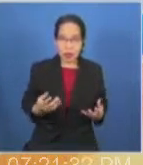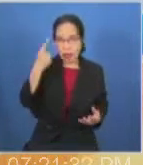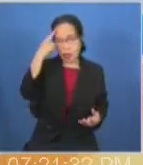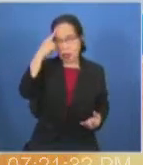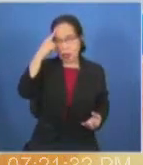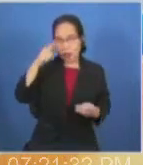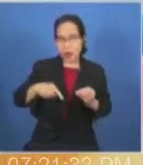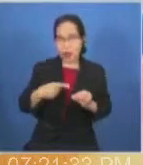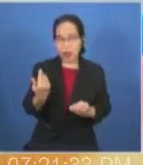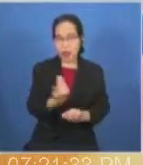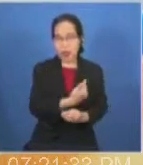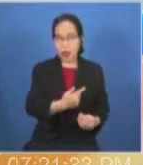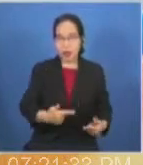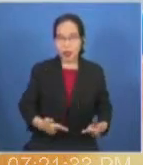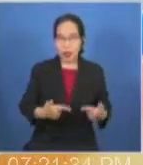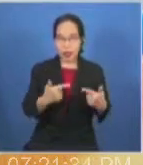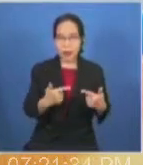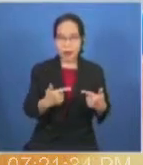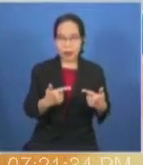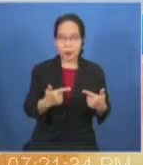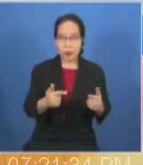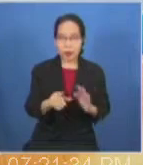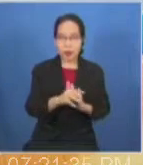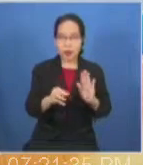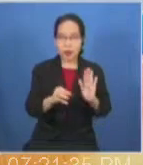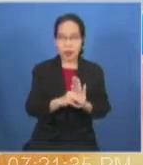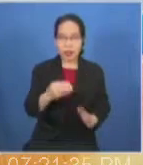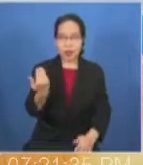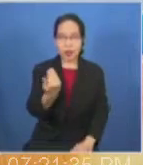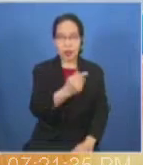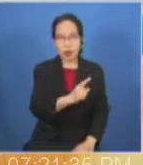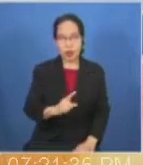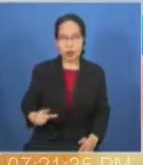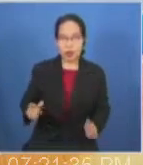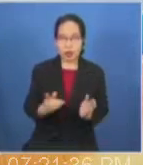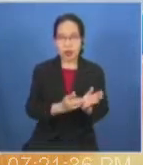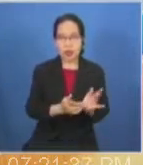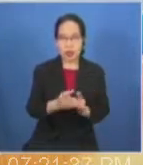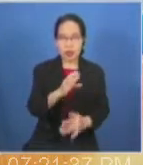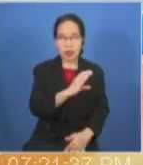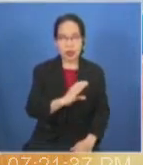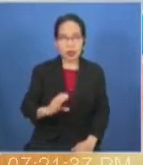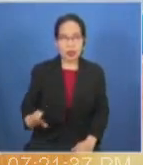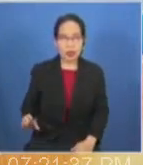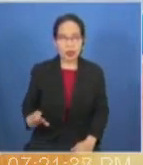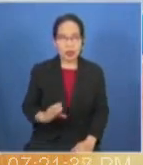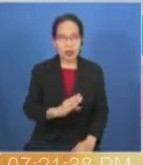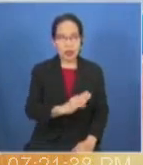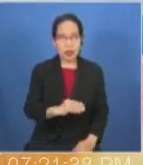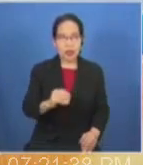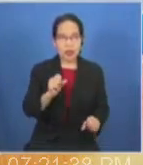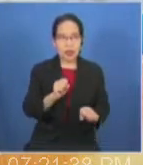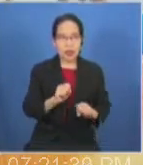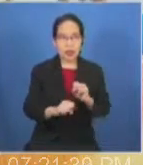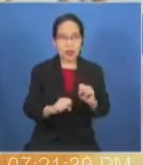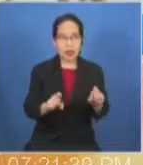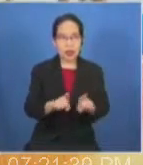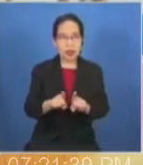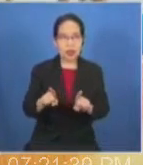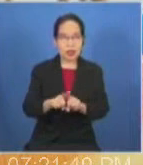if we want our life to be according to the law of our Lord Jesus Christ. And so,